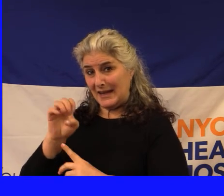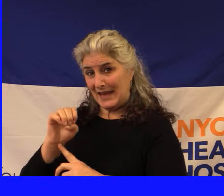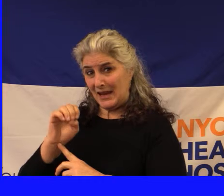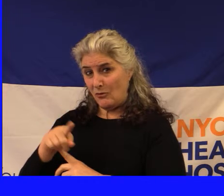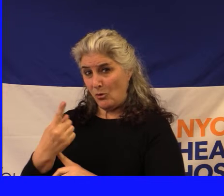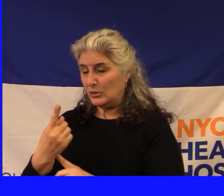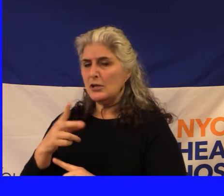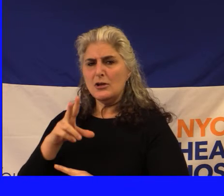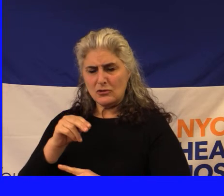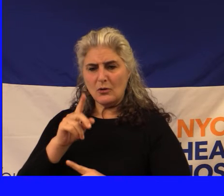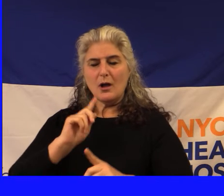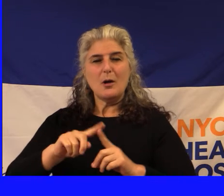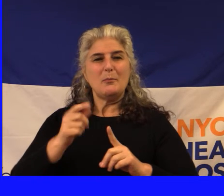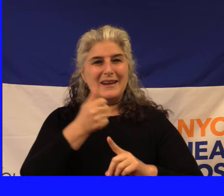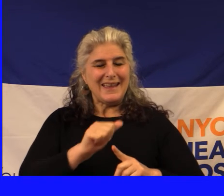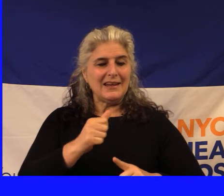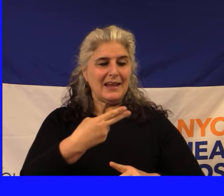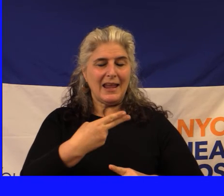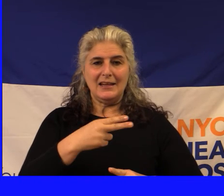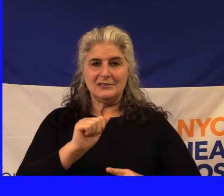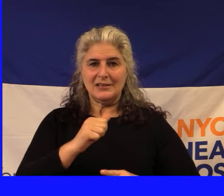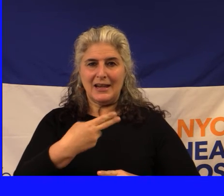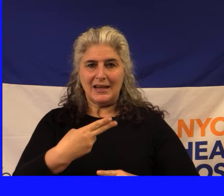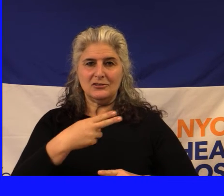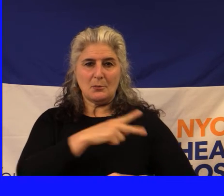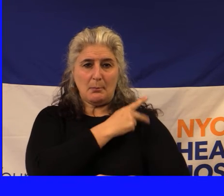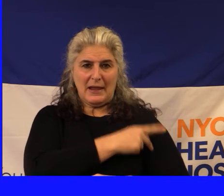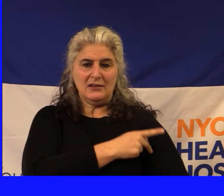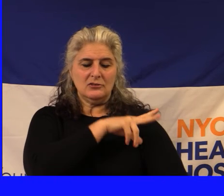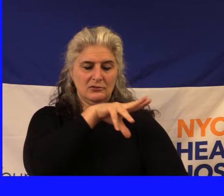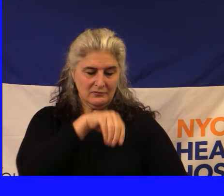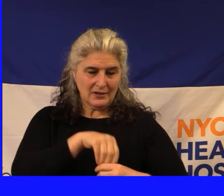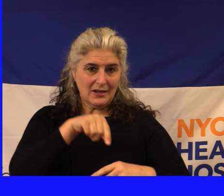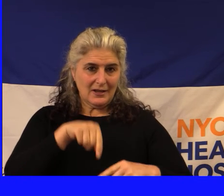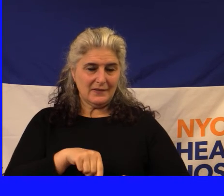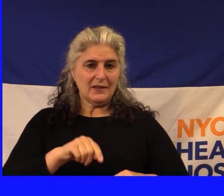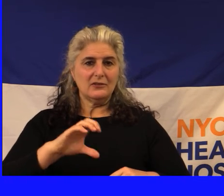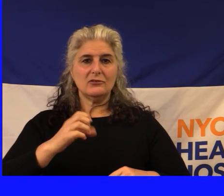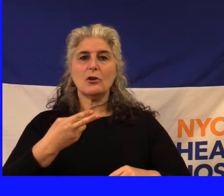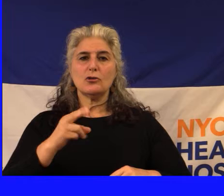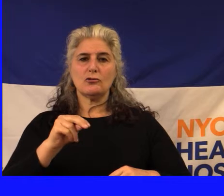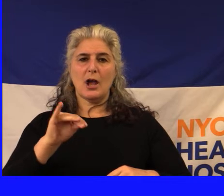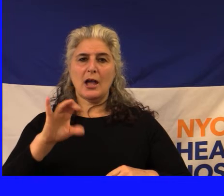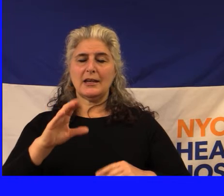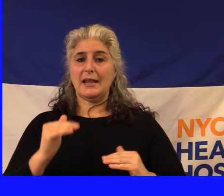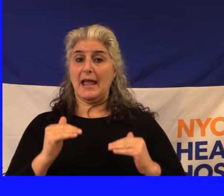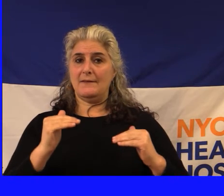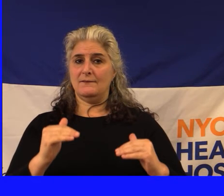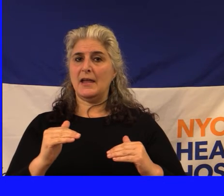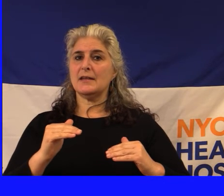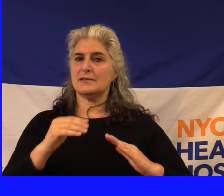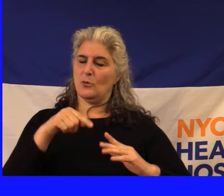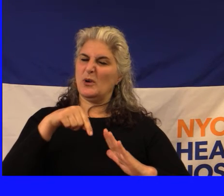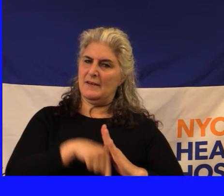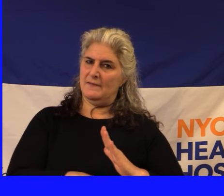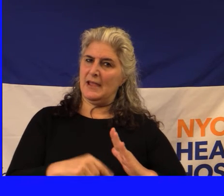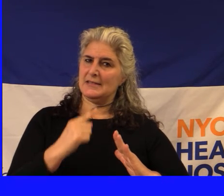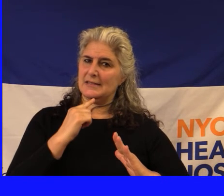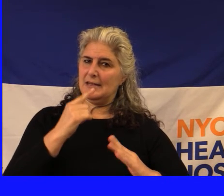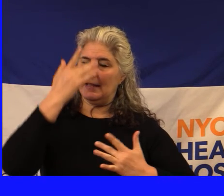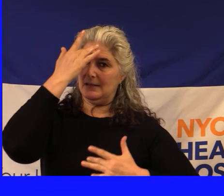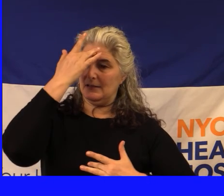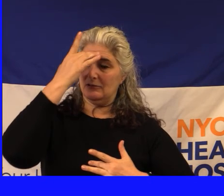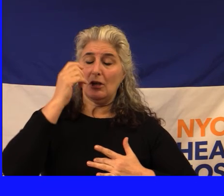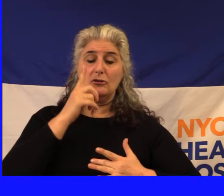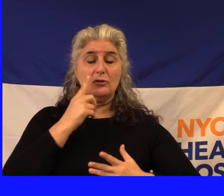all H&H patients who fit into this chronic advanced illness category. So we're partnering with the Managed